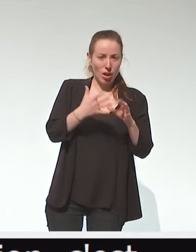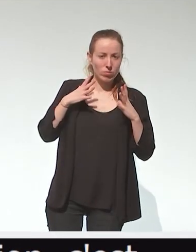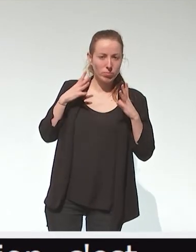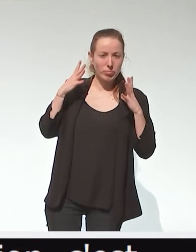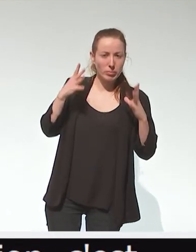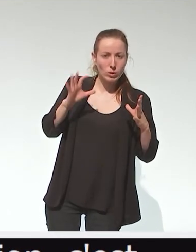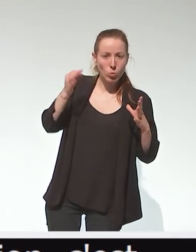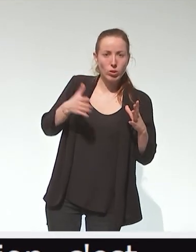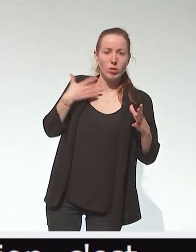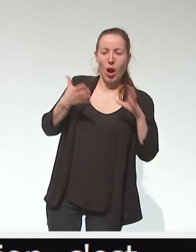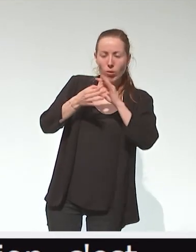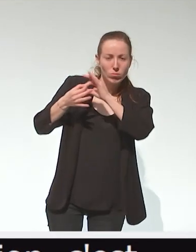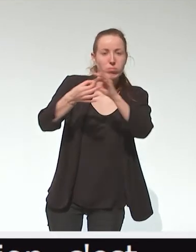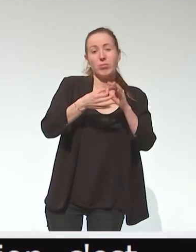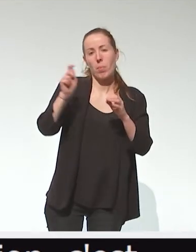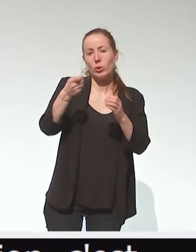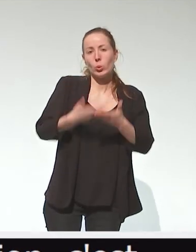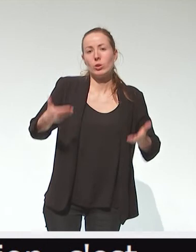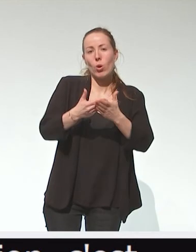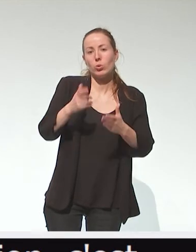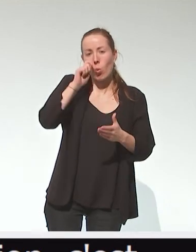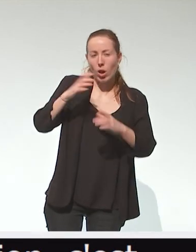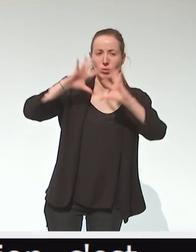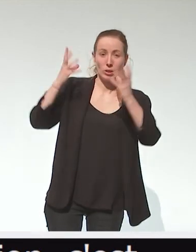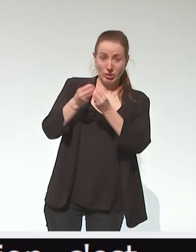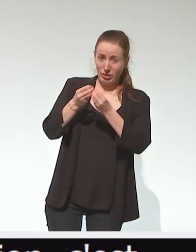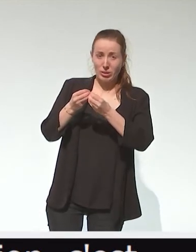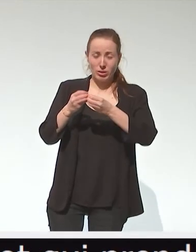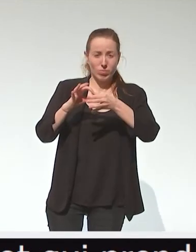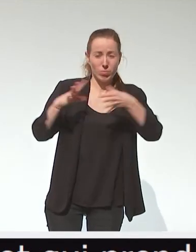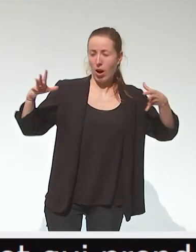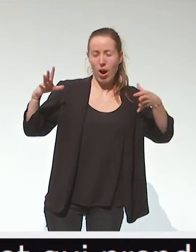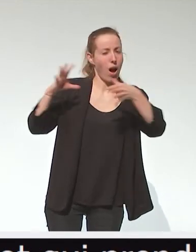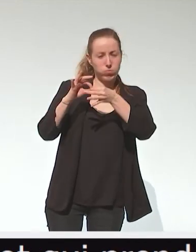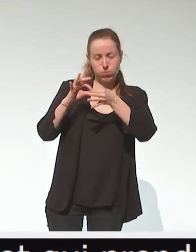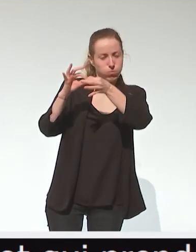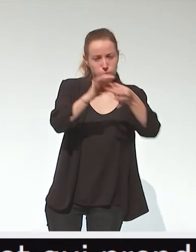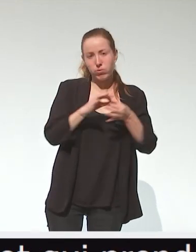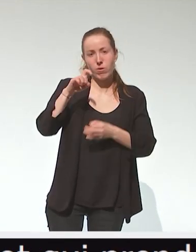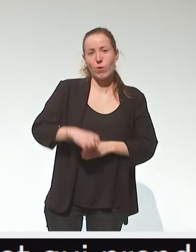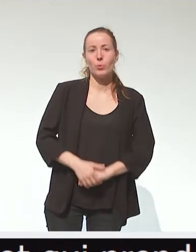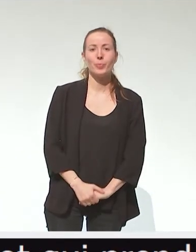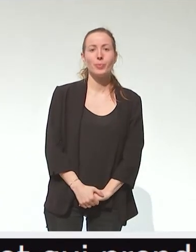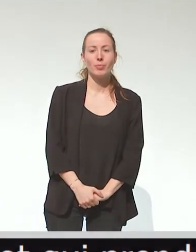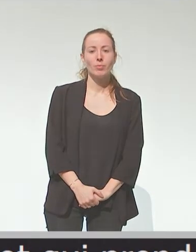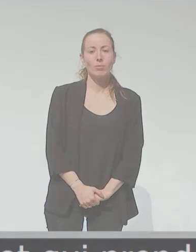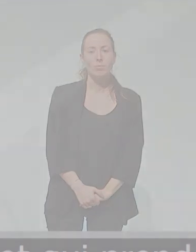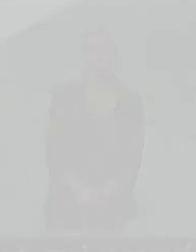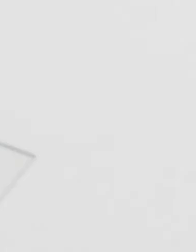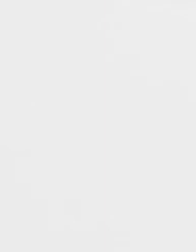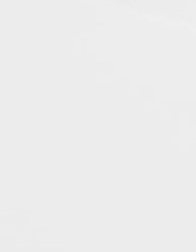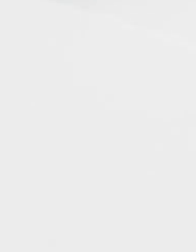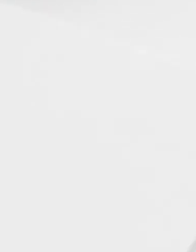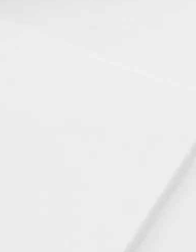is a word that has special meaning in these difficult times. Thank you.